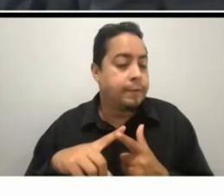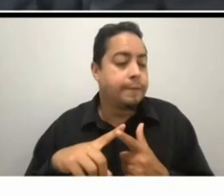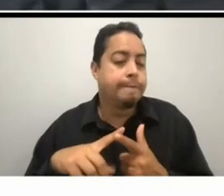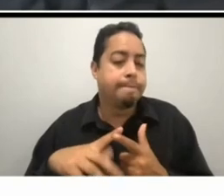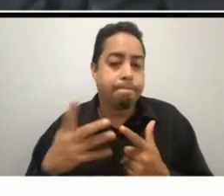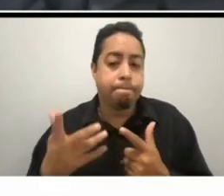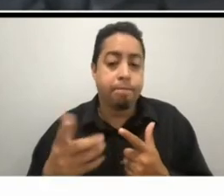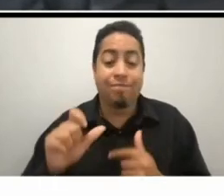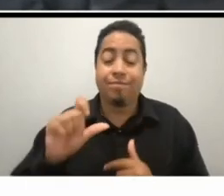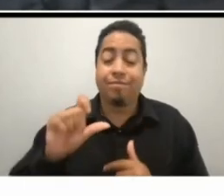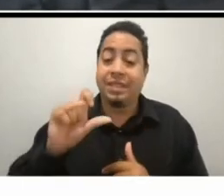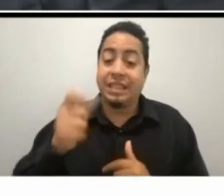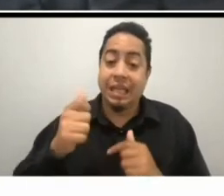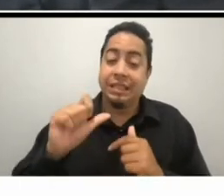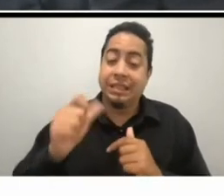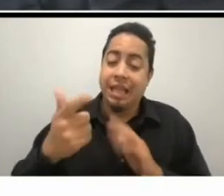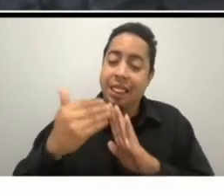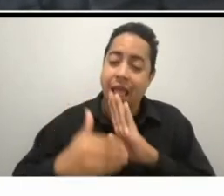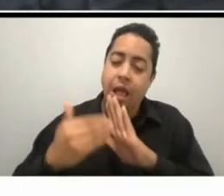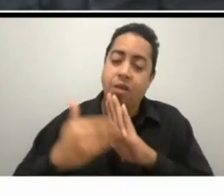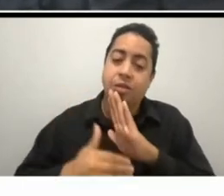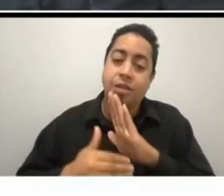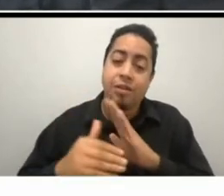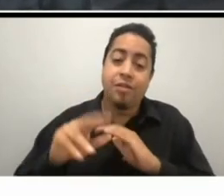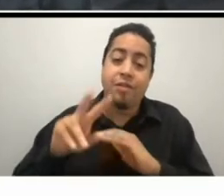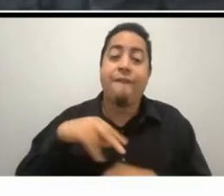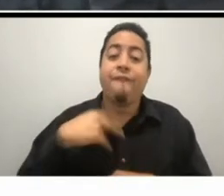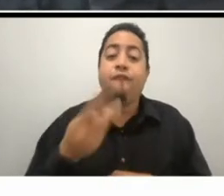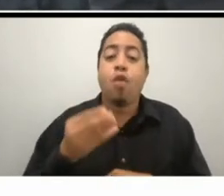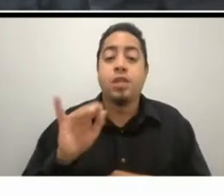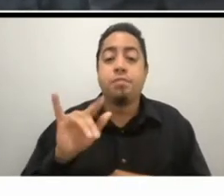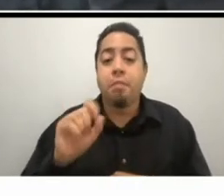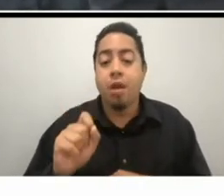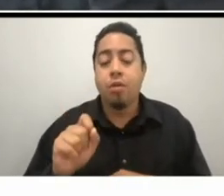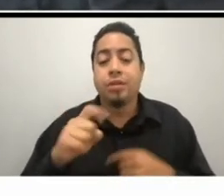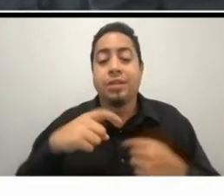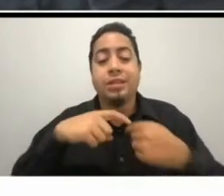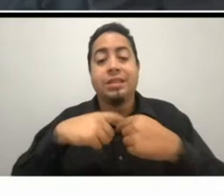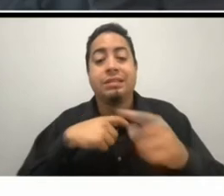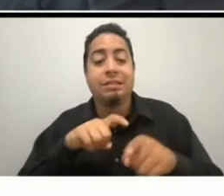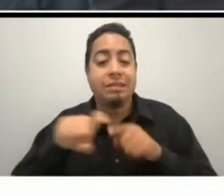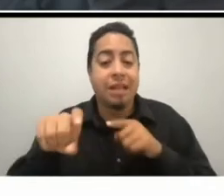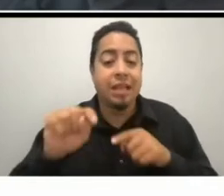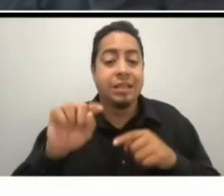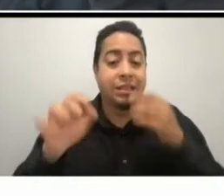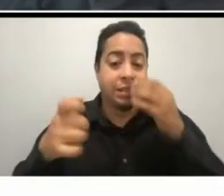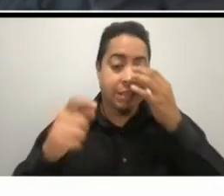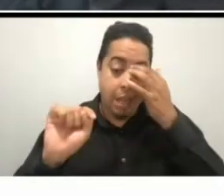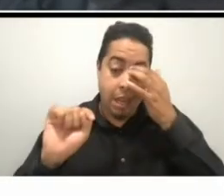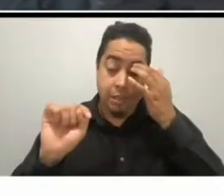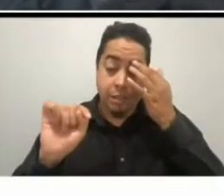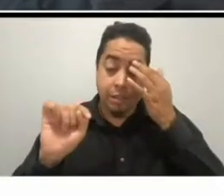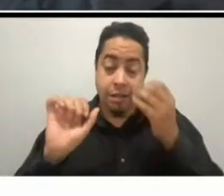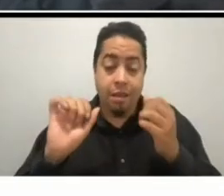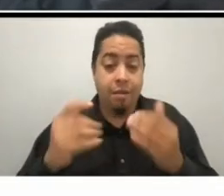tens of thousands of voicemails and texts, which saturated our offices and we